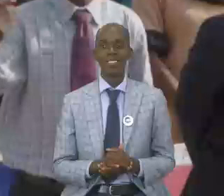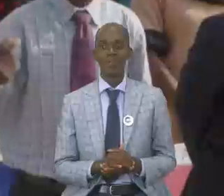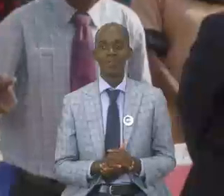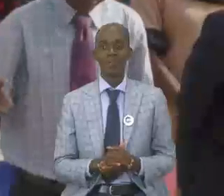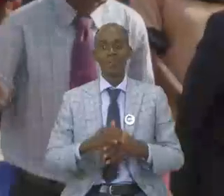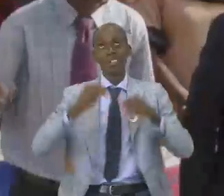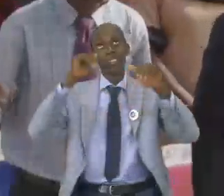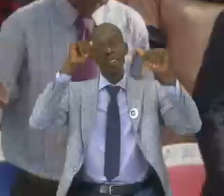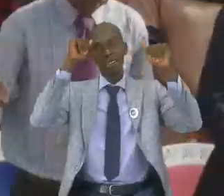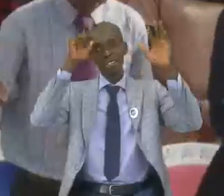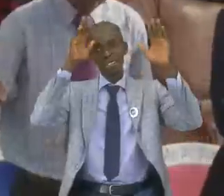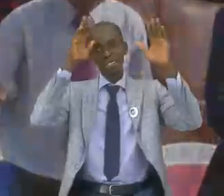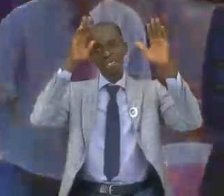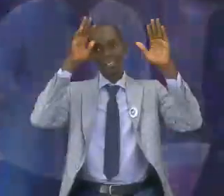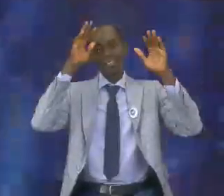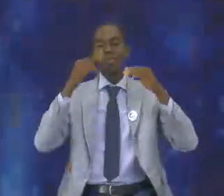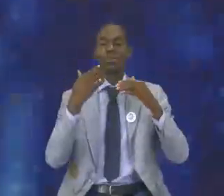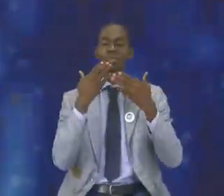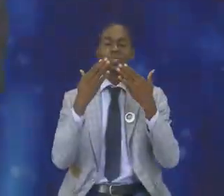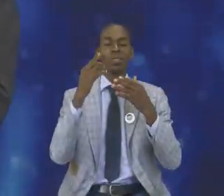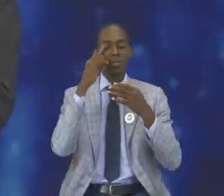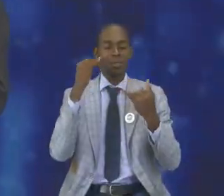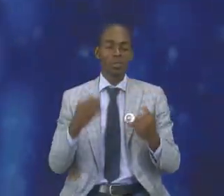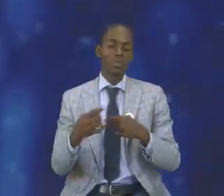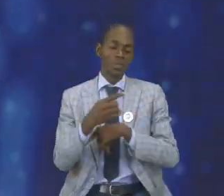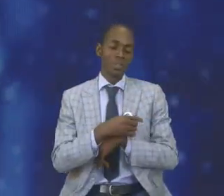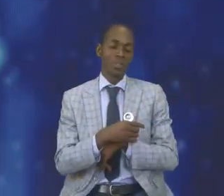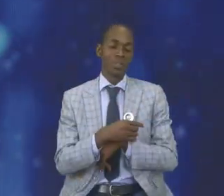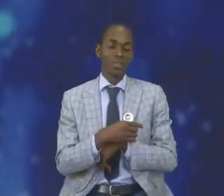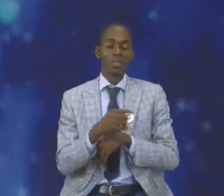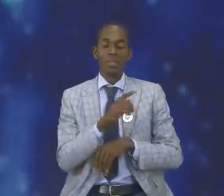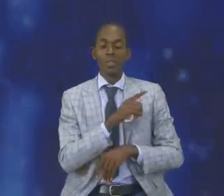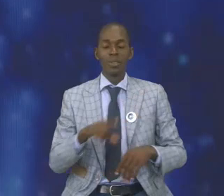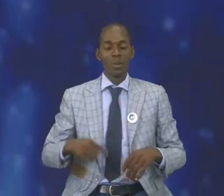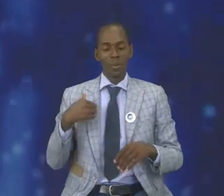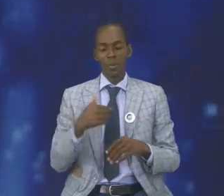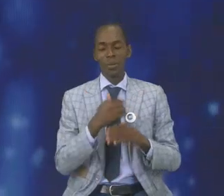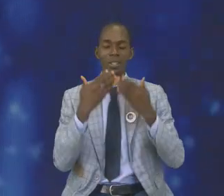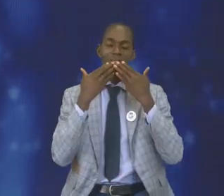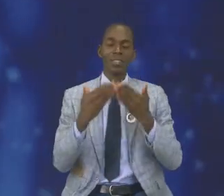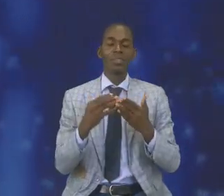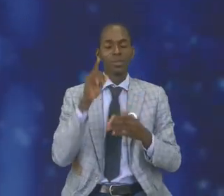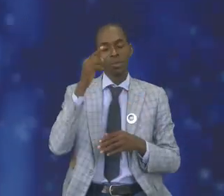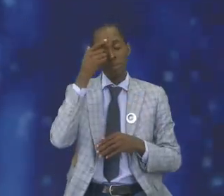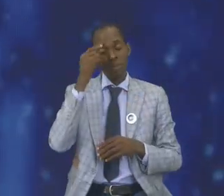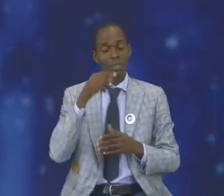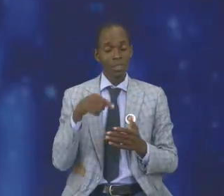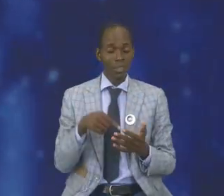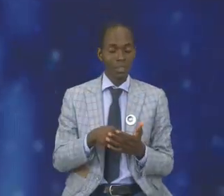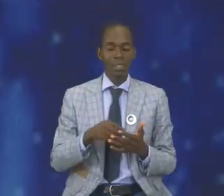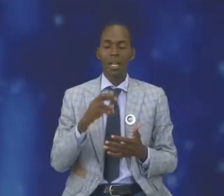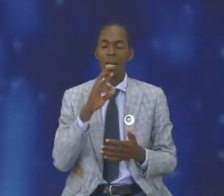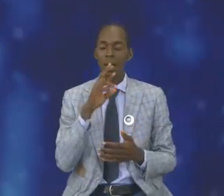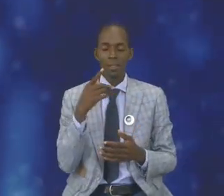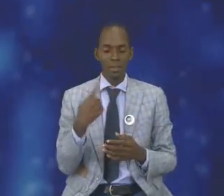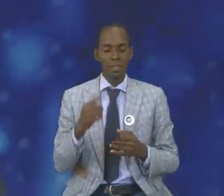Father, we thank you today and bless your name. Lord, we thank you because these are the ends of